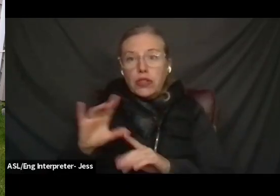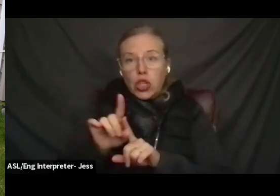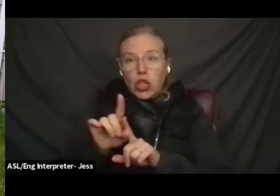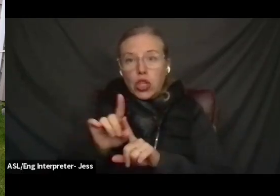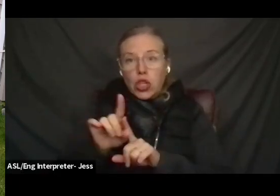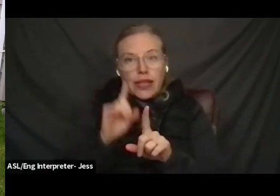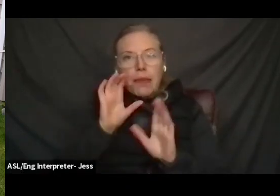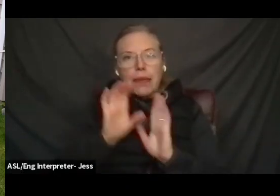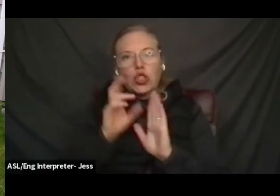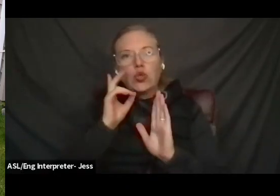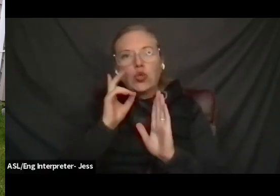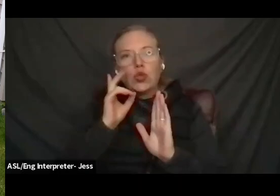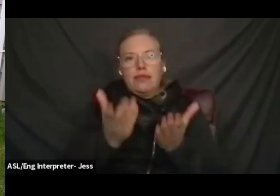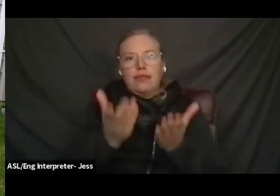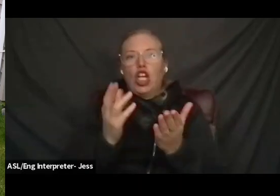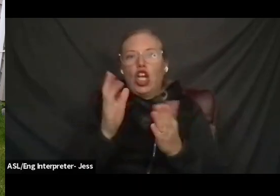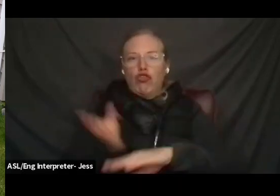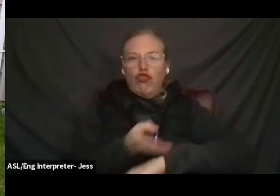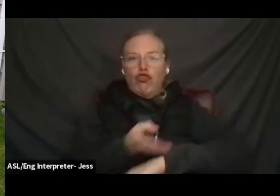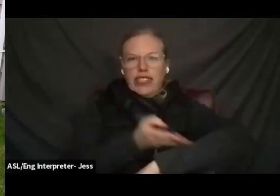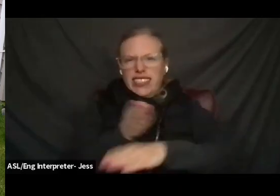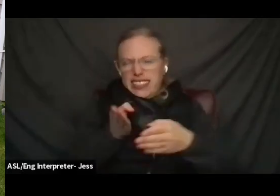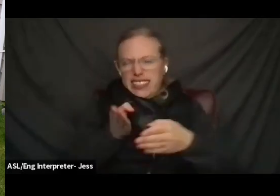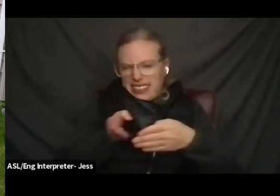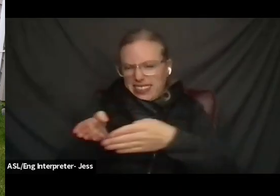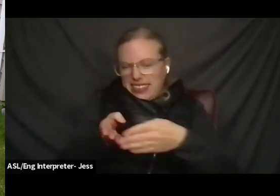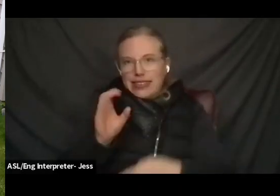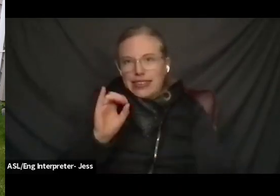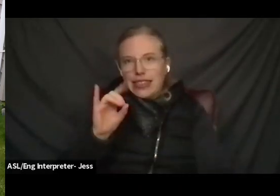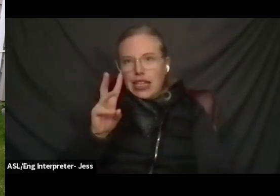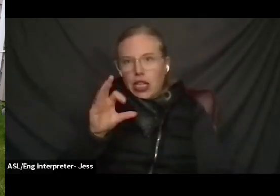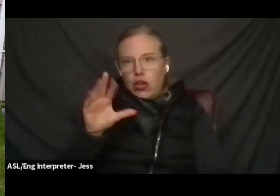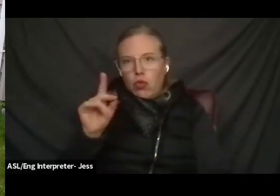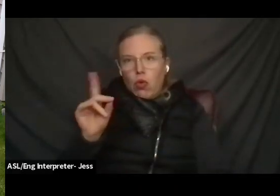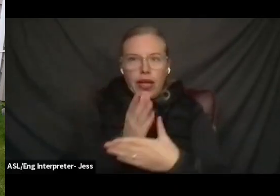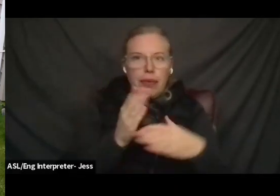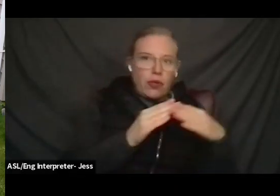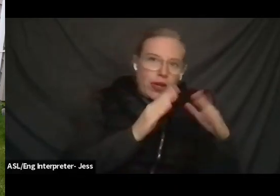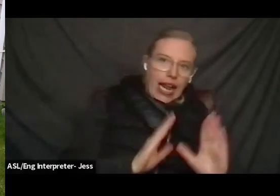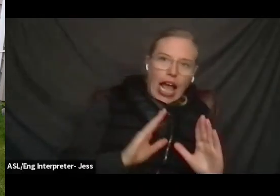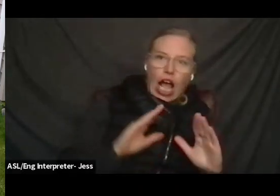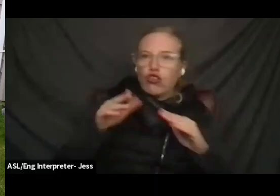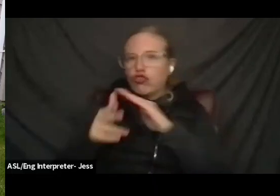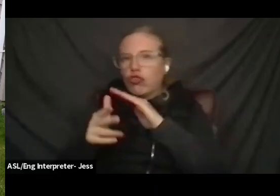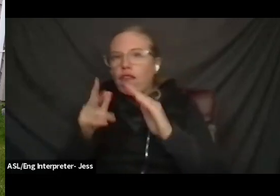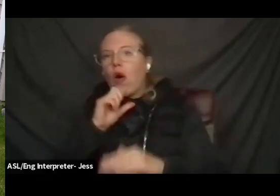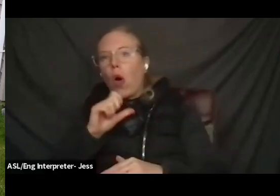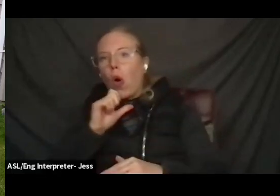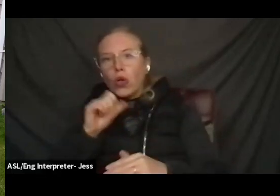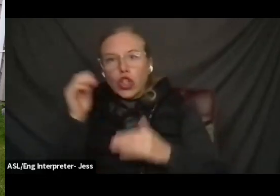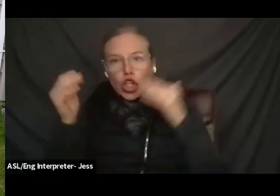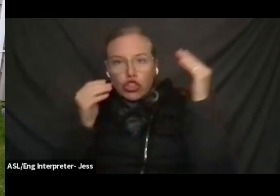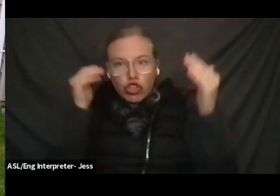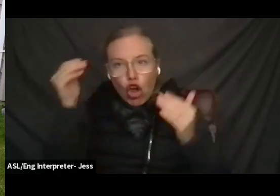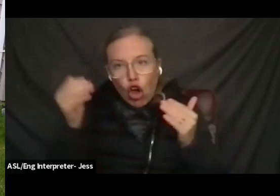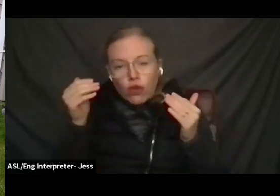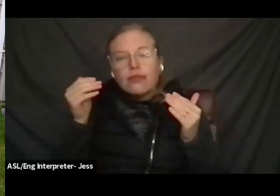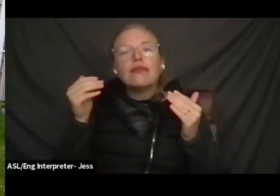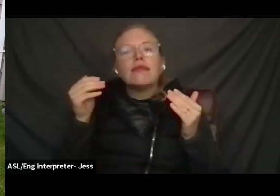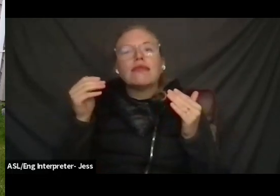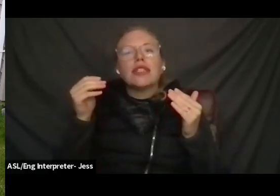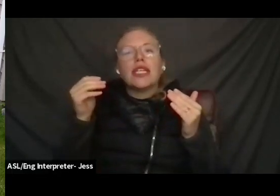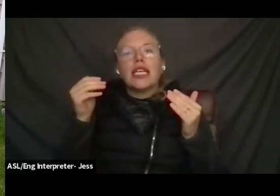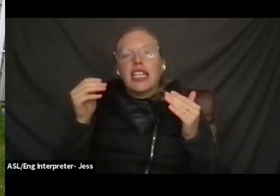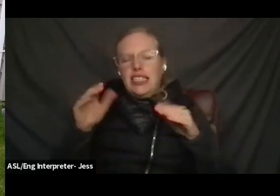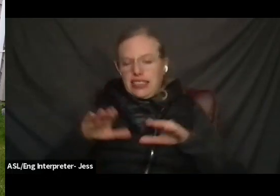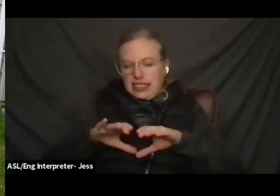this picture, you can see we redid a sidewalk between a house and a garage entrance for an older adult, where the